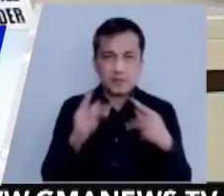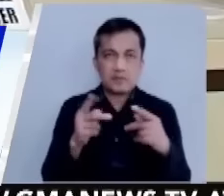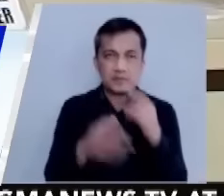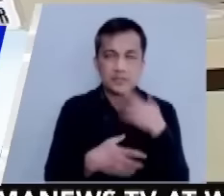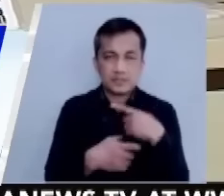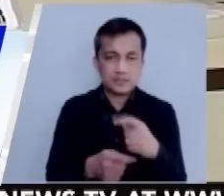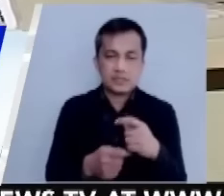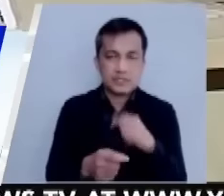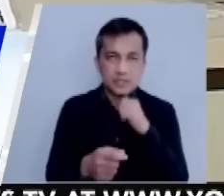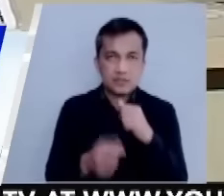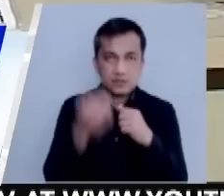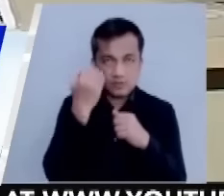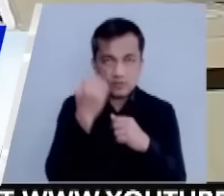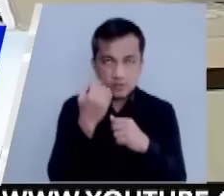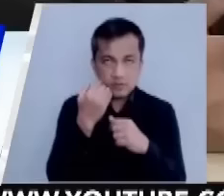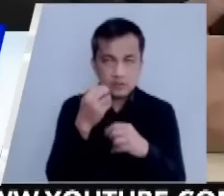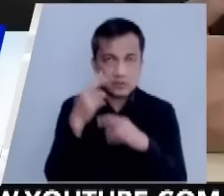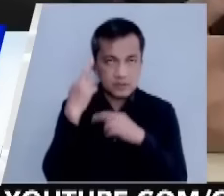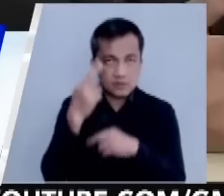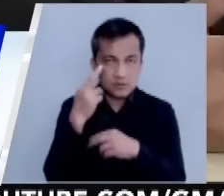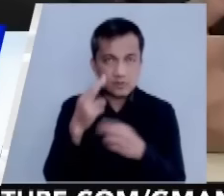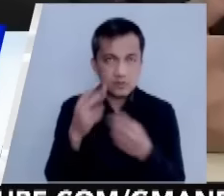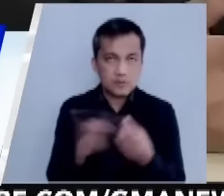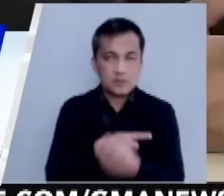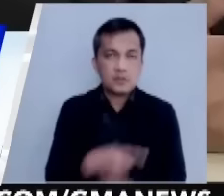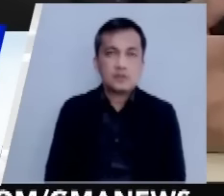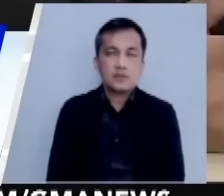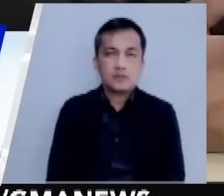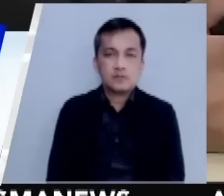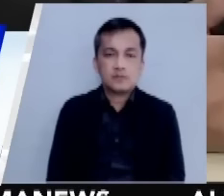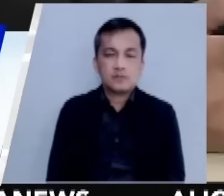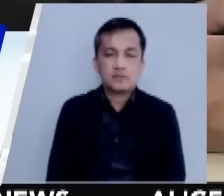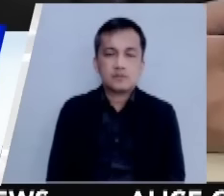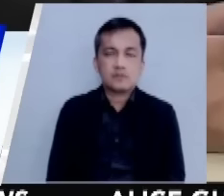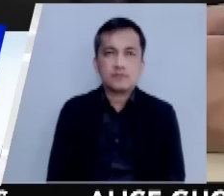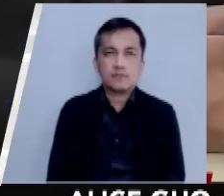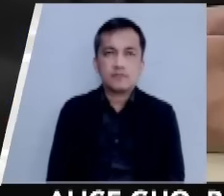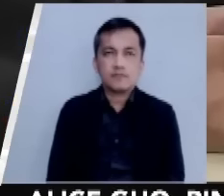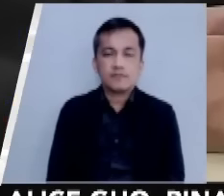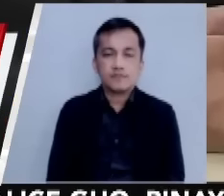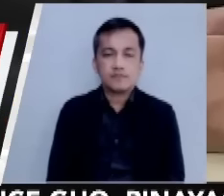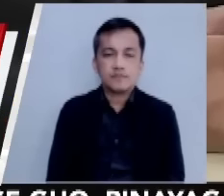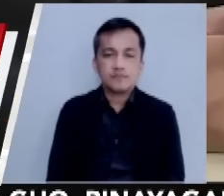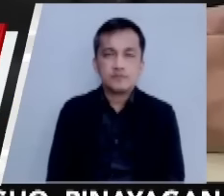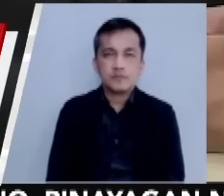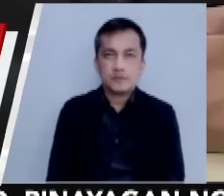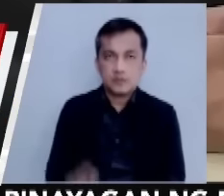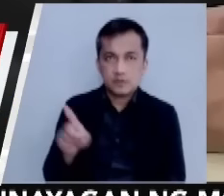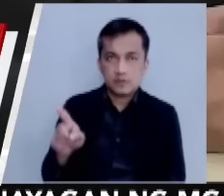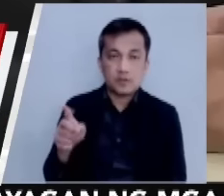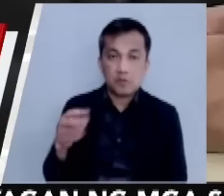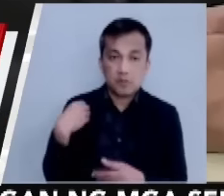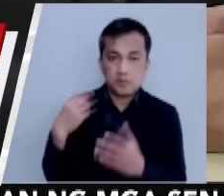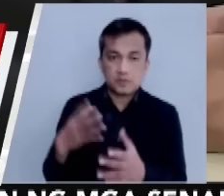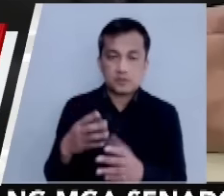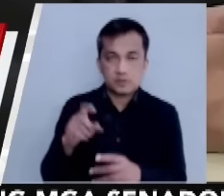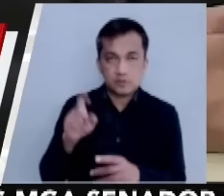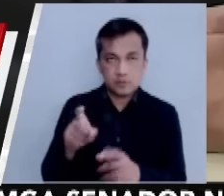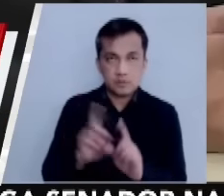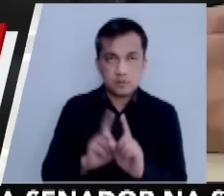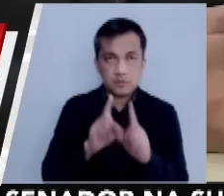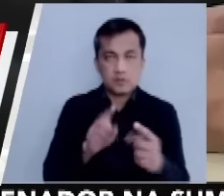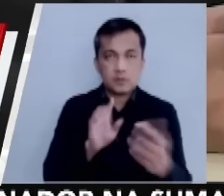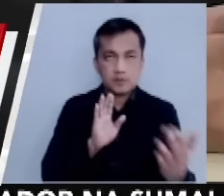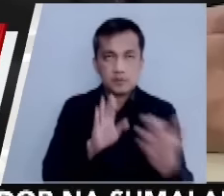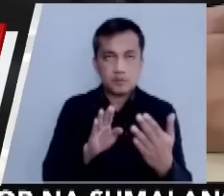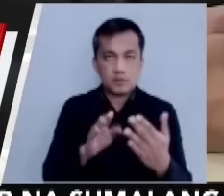na batayan para sa impeachment. When an official who is supposed to appear before the House and